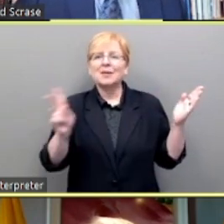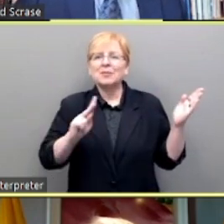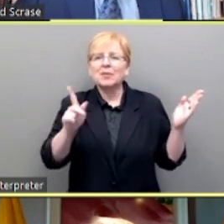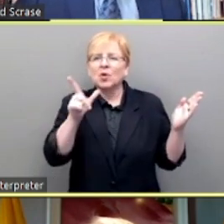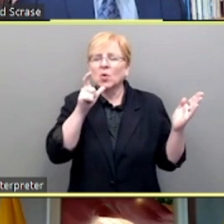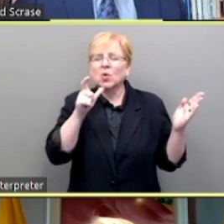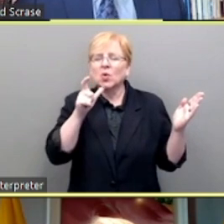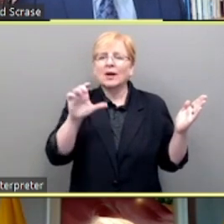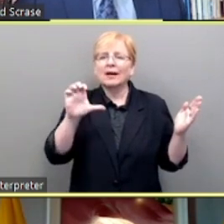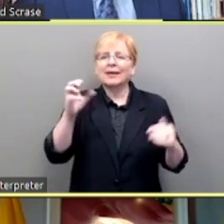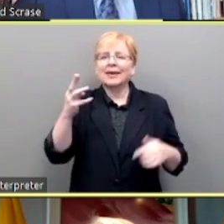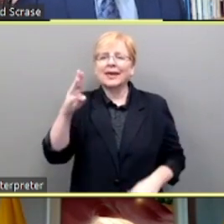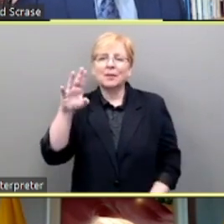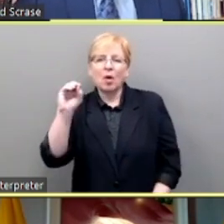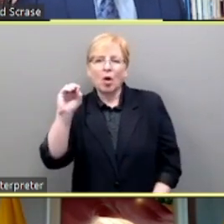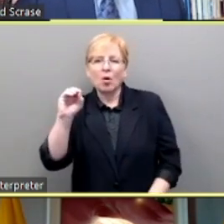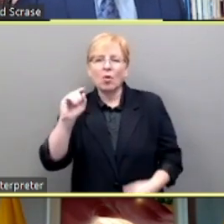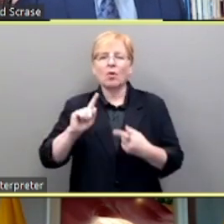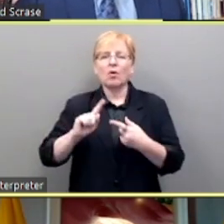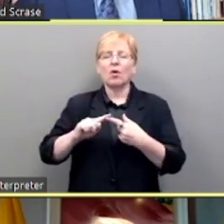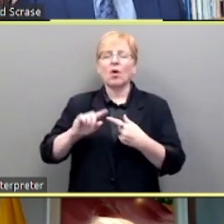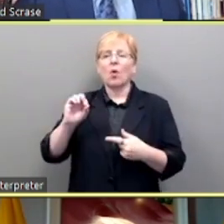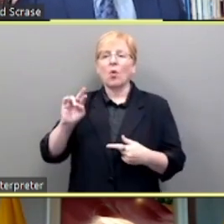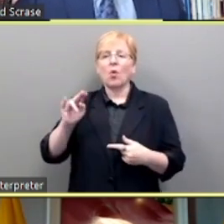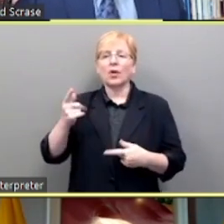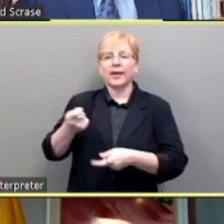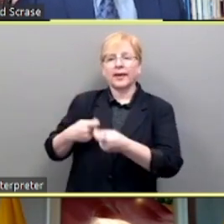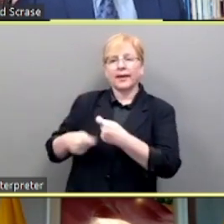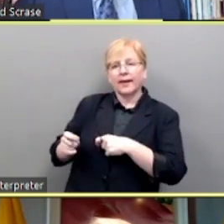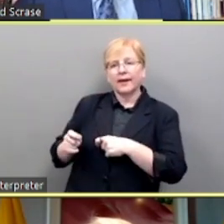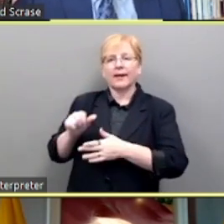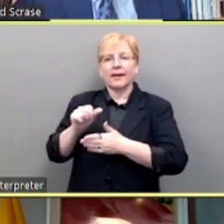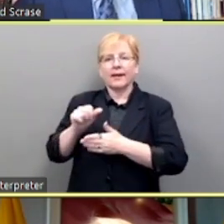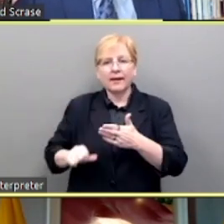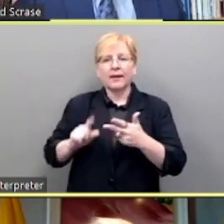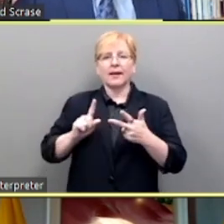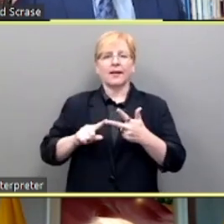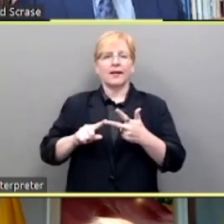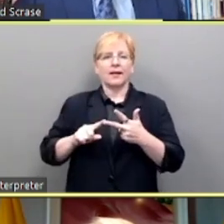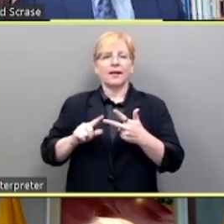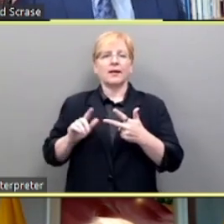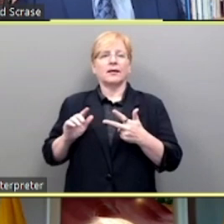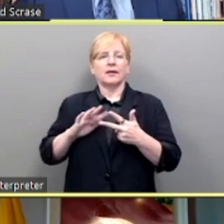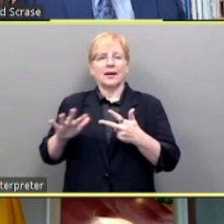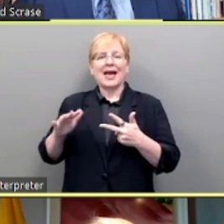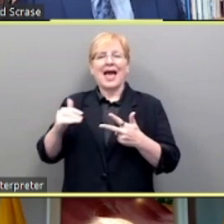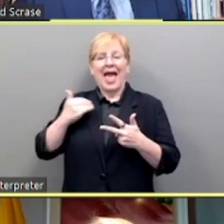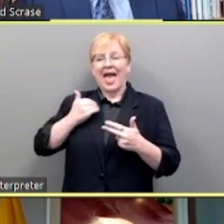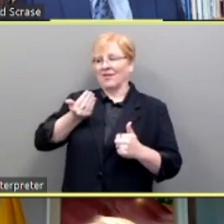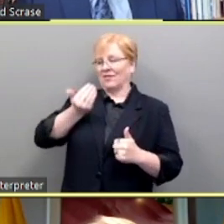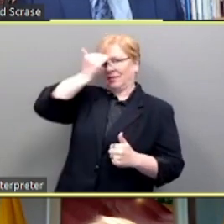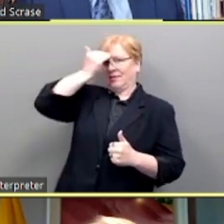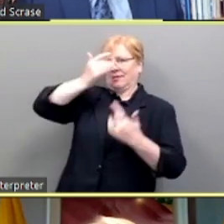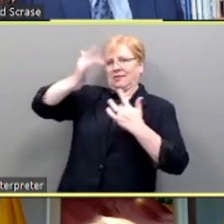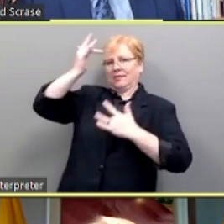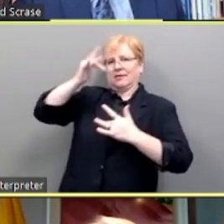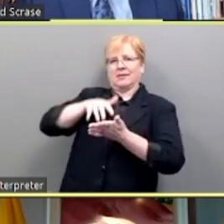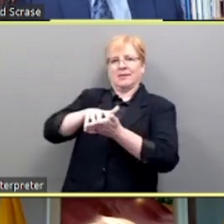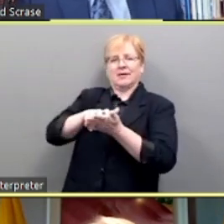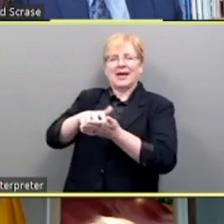people with transplants, and people with known immune diseases, particularly those on powerful